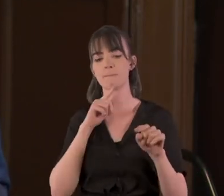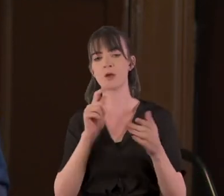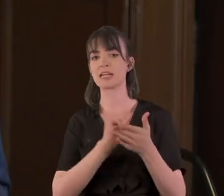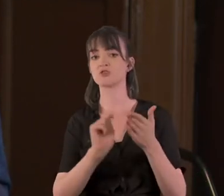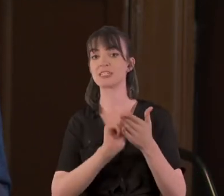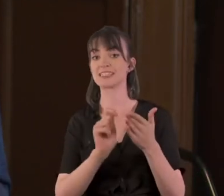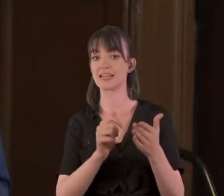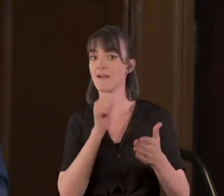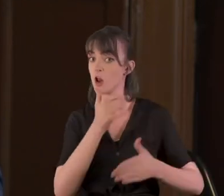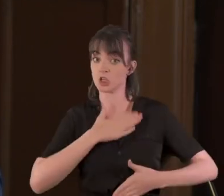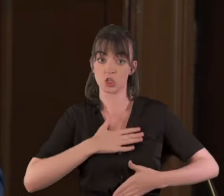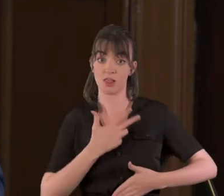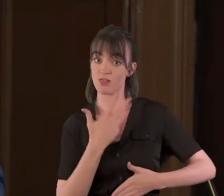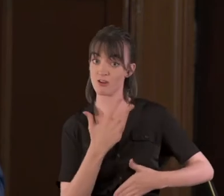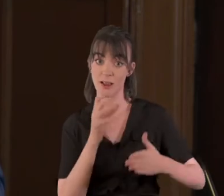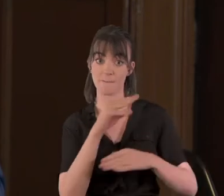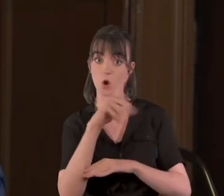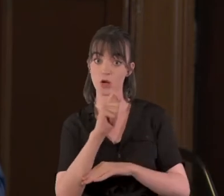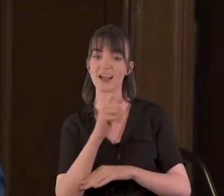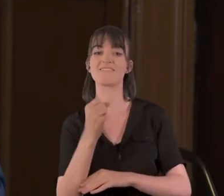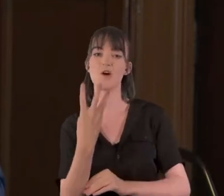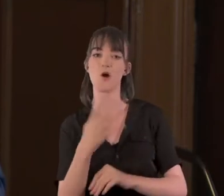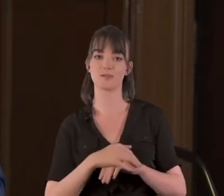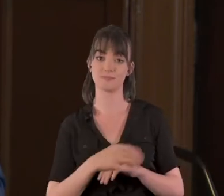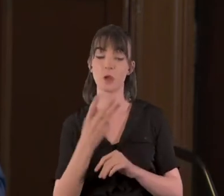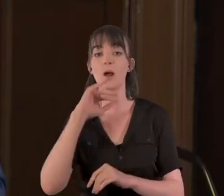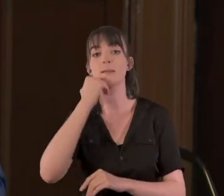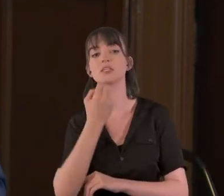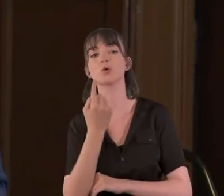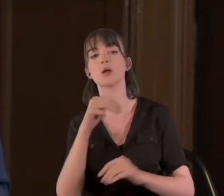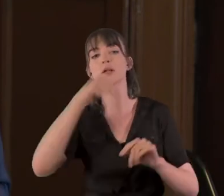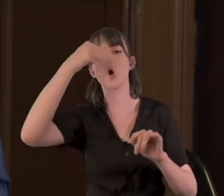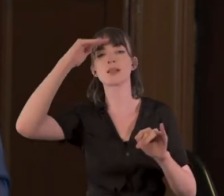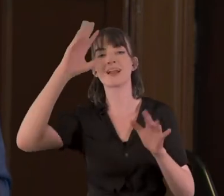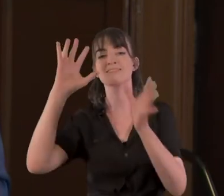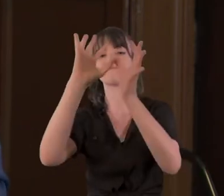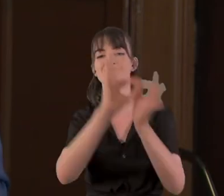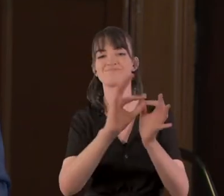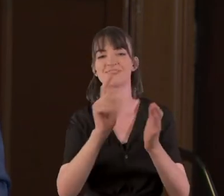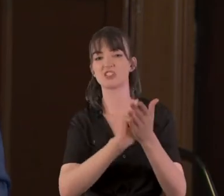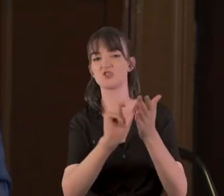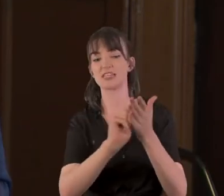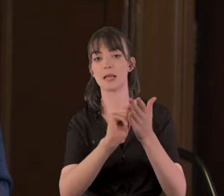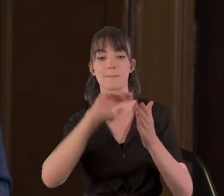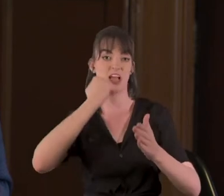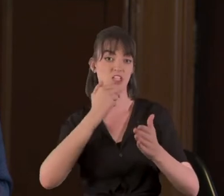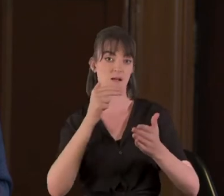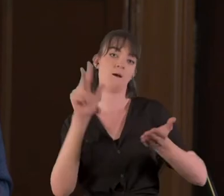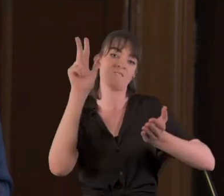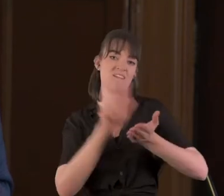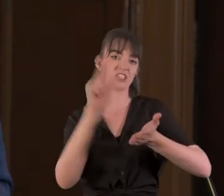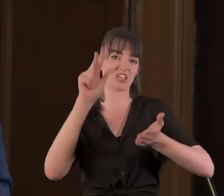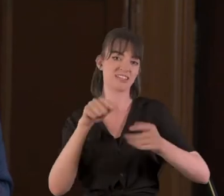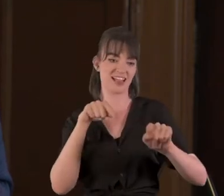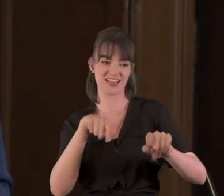four, because the one that is in Northern Ireland was in the treaty, because officially speaking, it